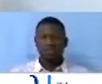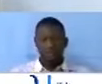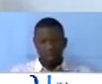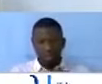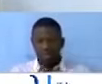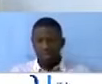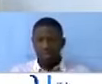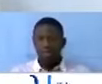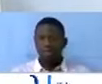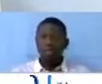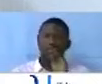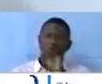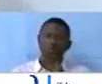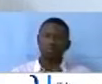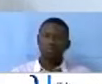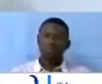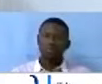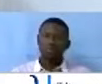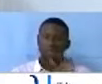General.